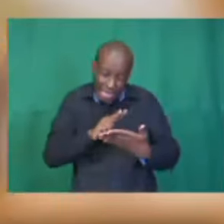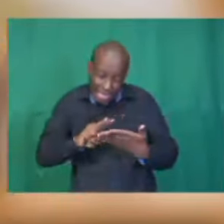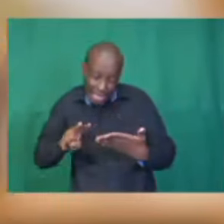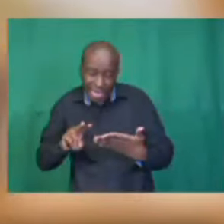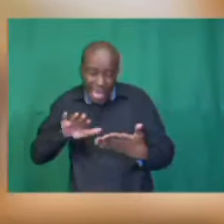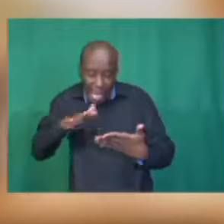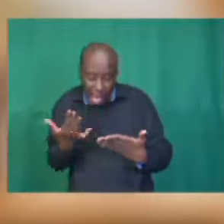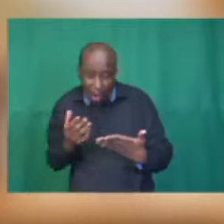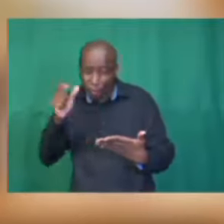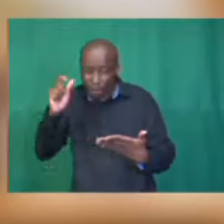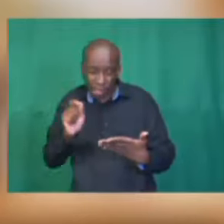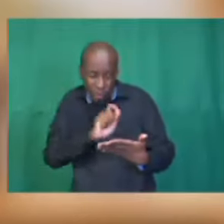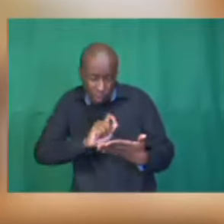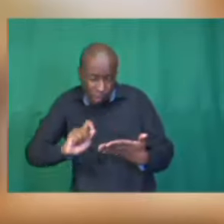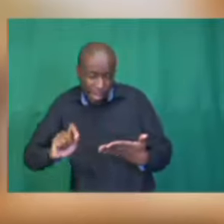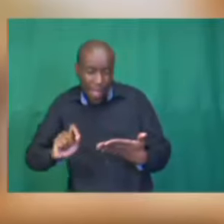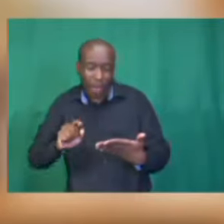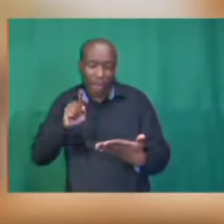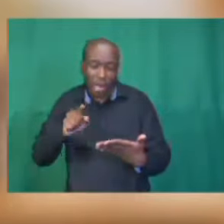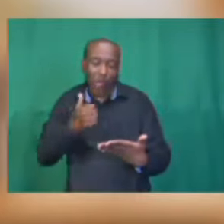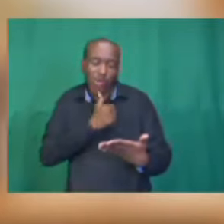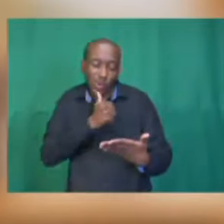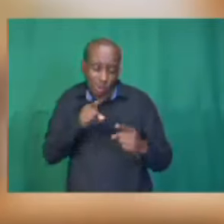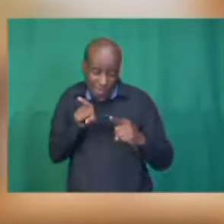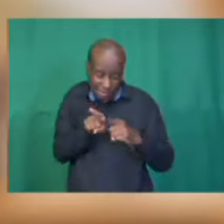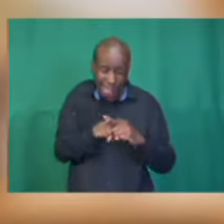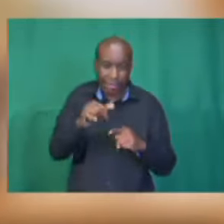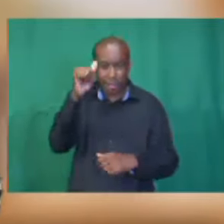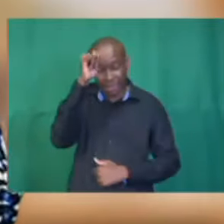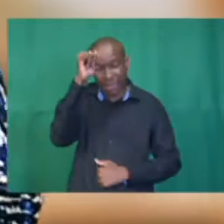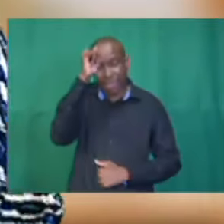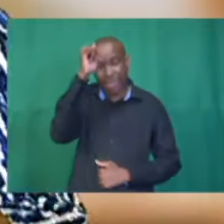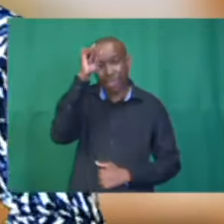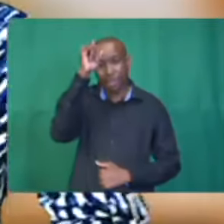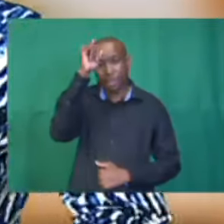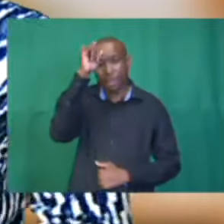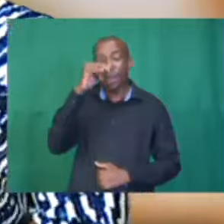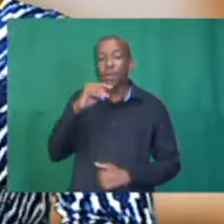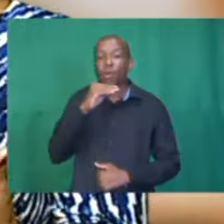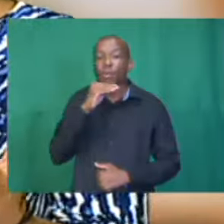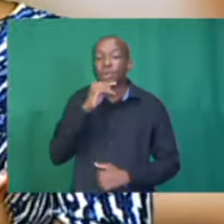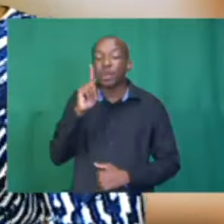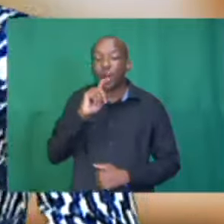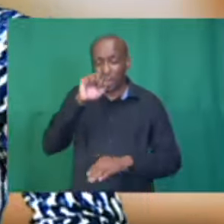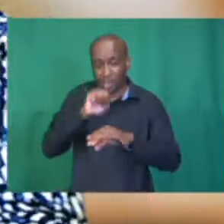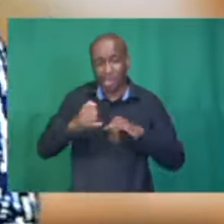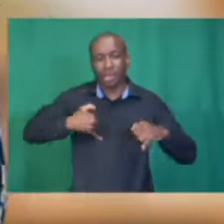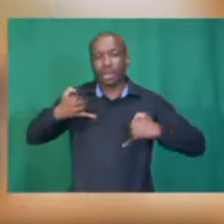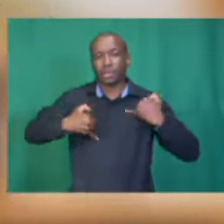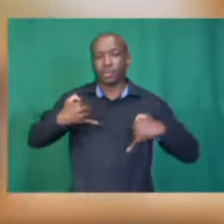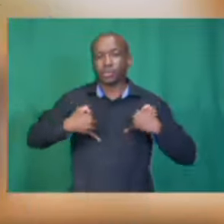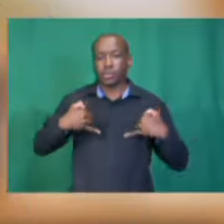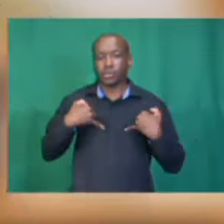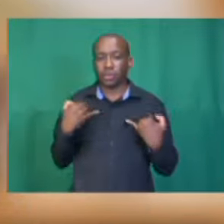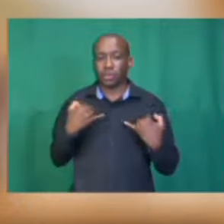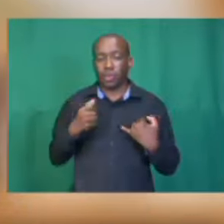writers employ when they are writing, so that they we may enjoy what they are writing, because we